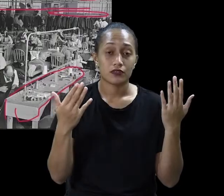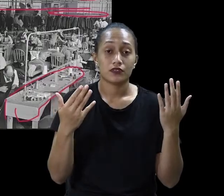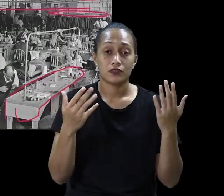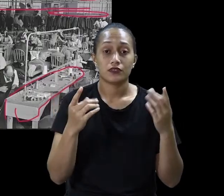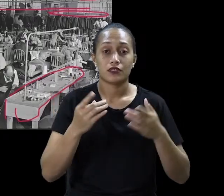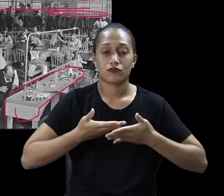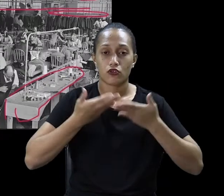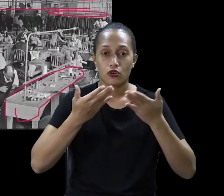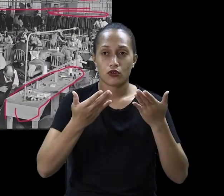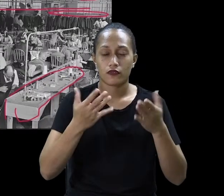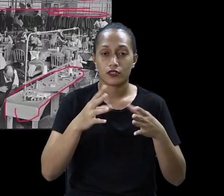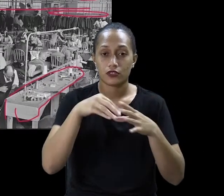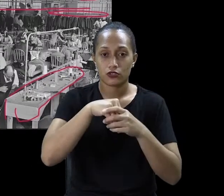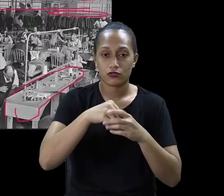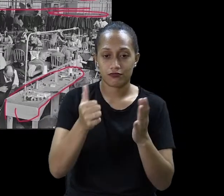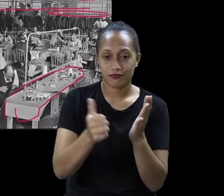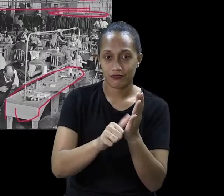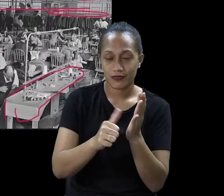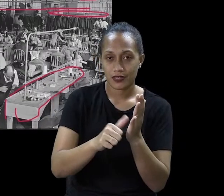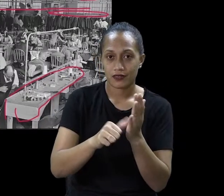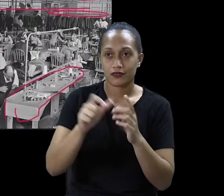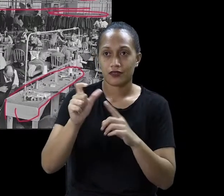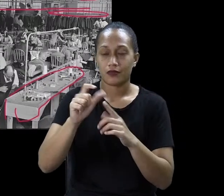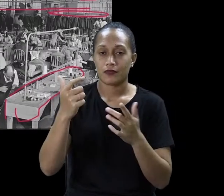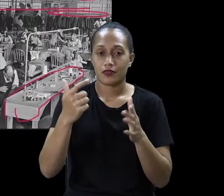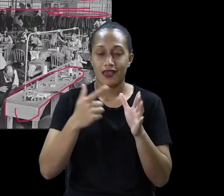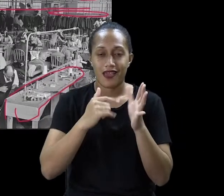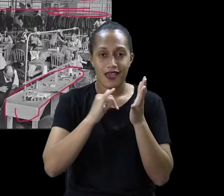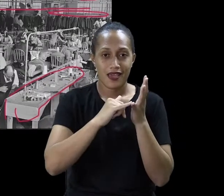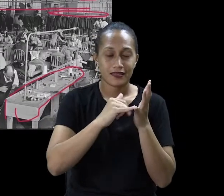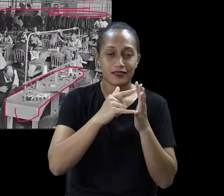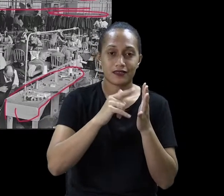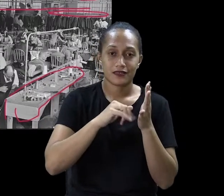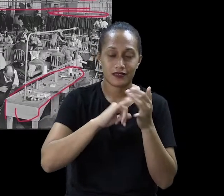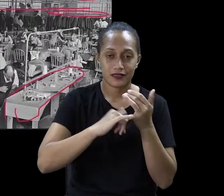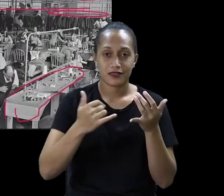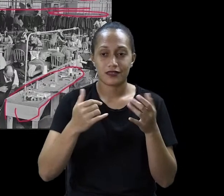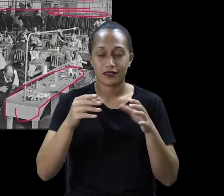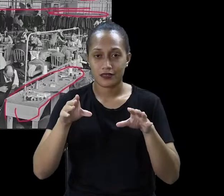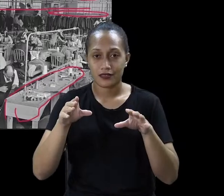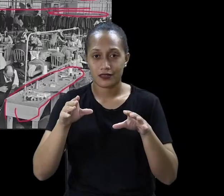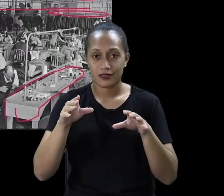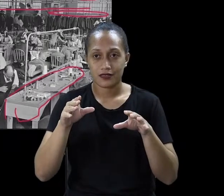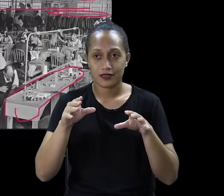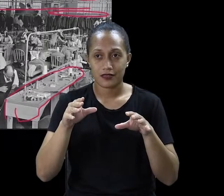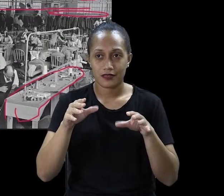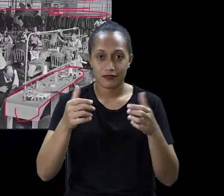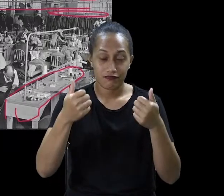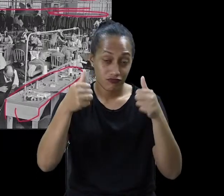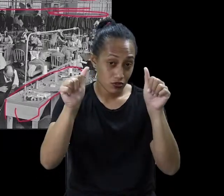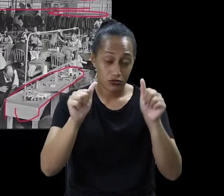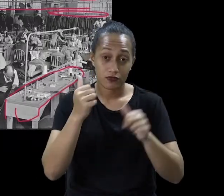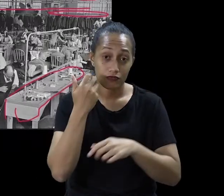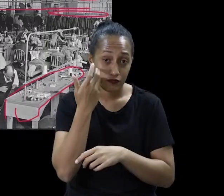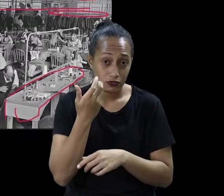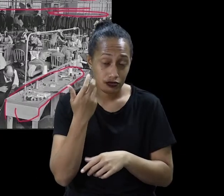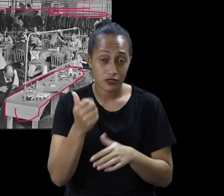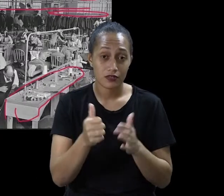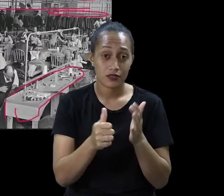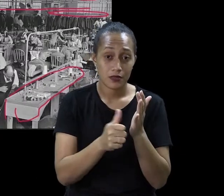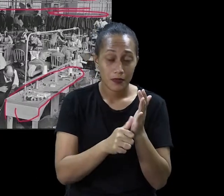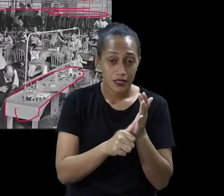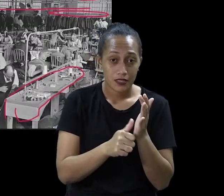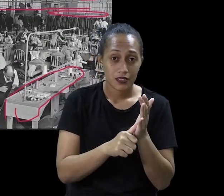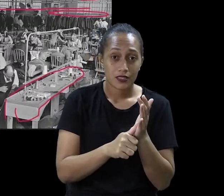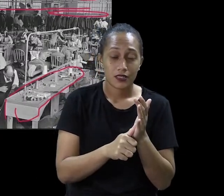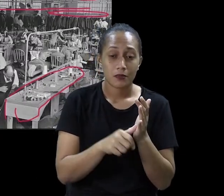in an economics course, is technology. So sometimes you'll see the four factors of production as land, labor, capital, and entrepreneurship, and sometimes